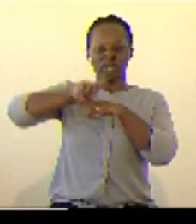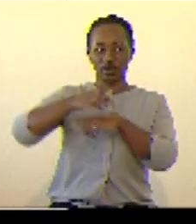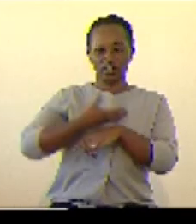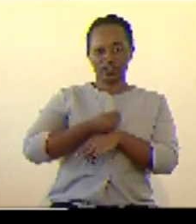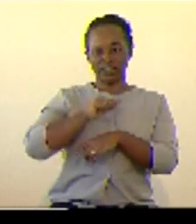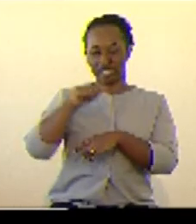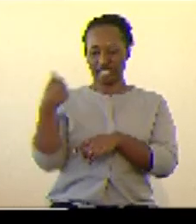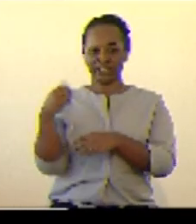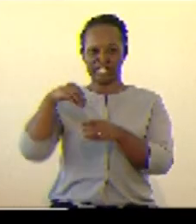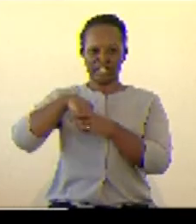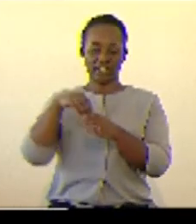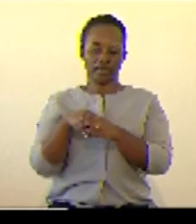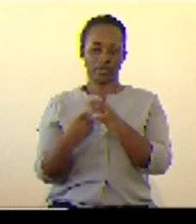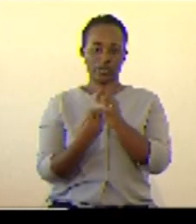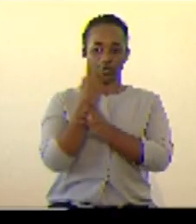internal growth strategy,